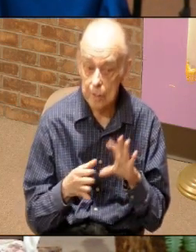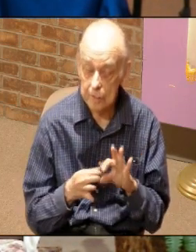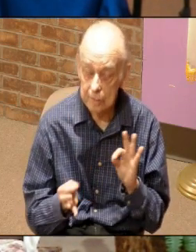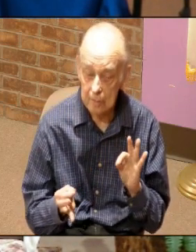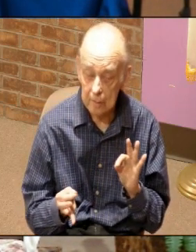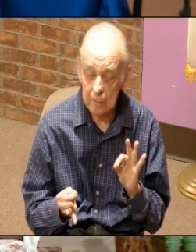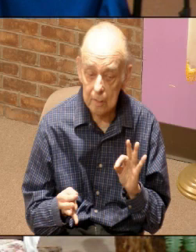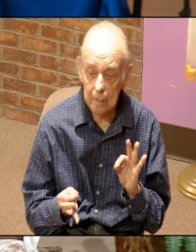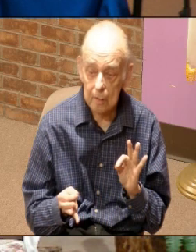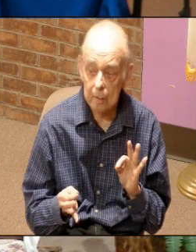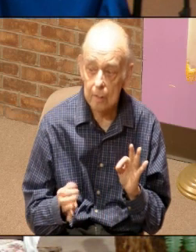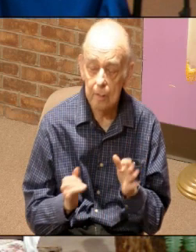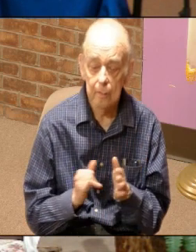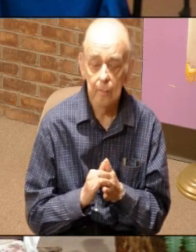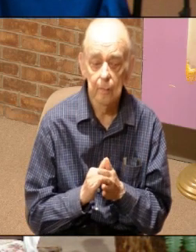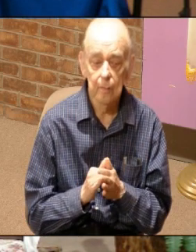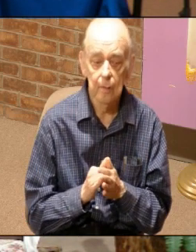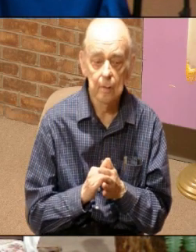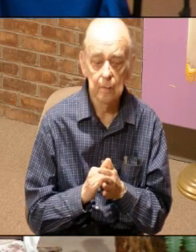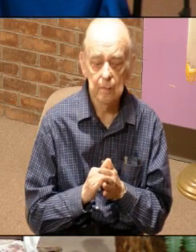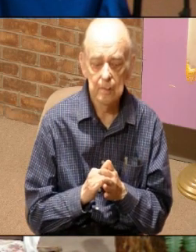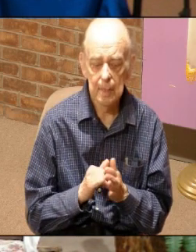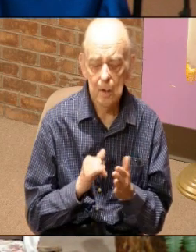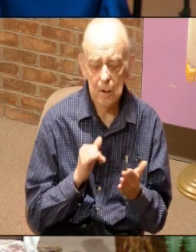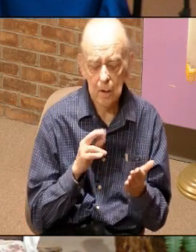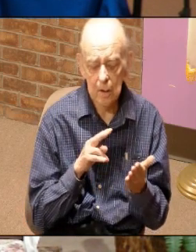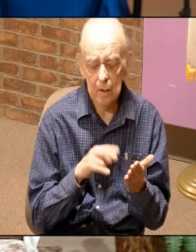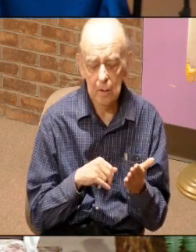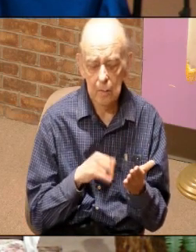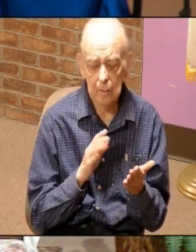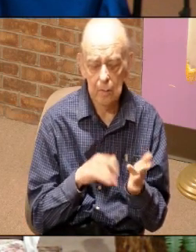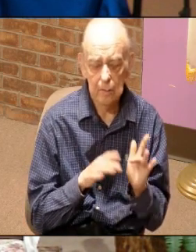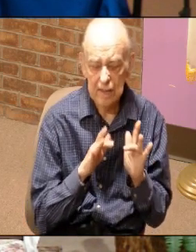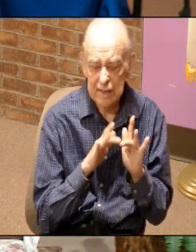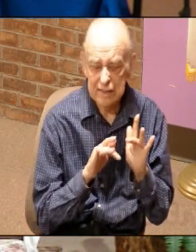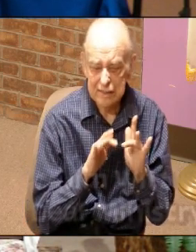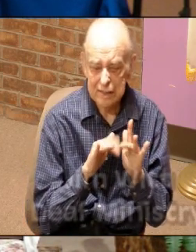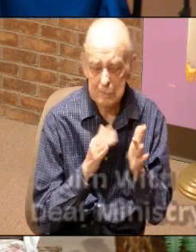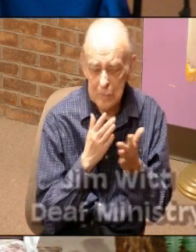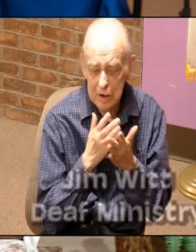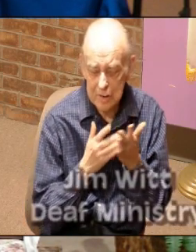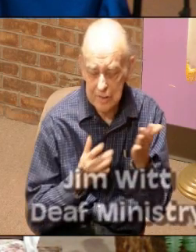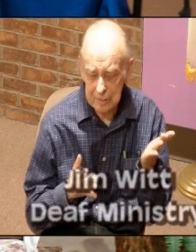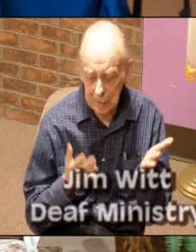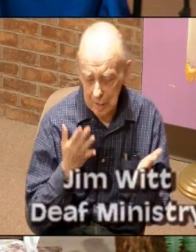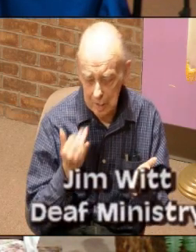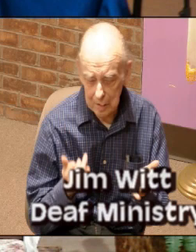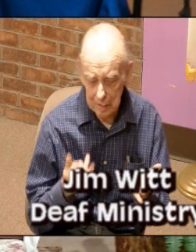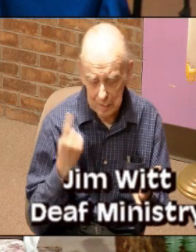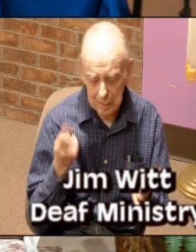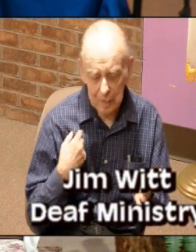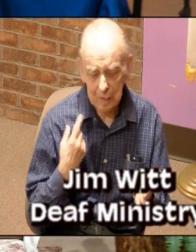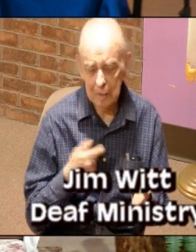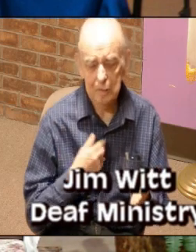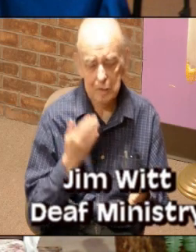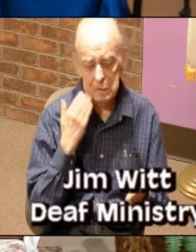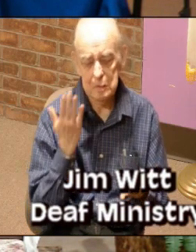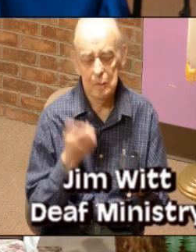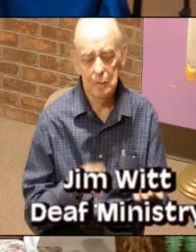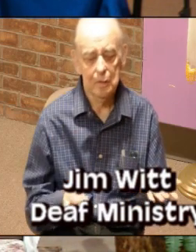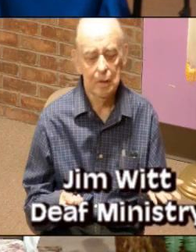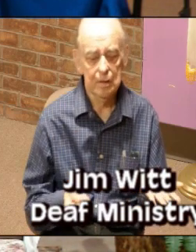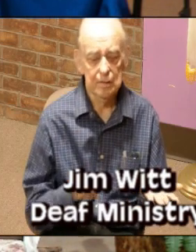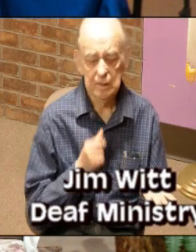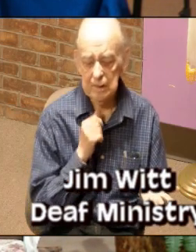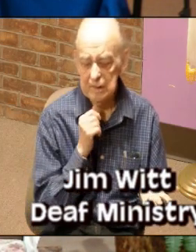we kind of read and we skip over because we think, well, you know what? This really